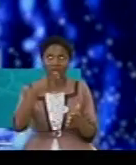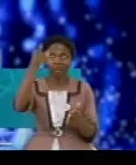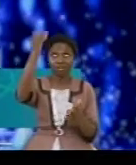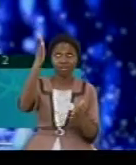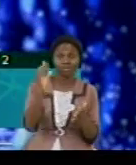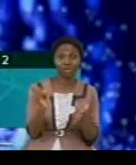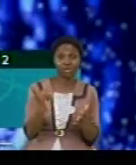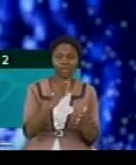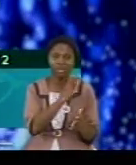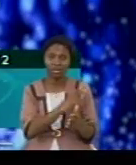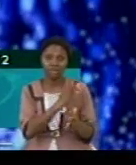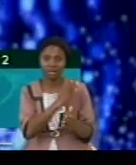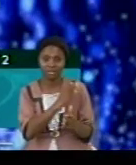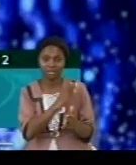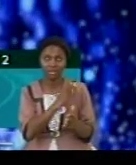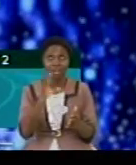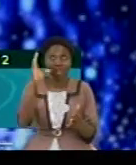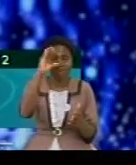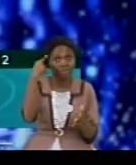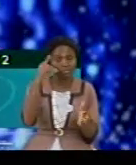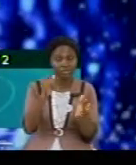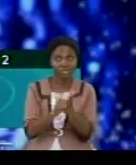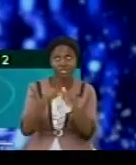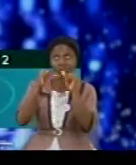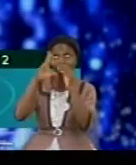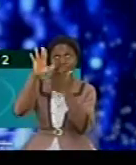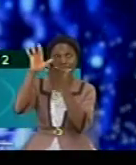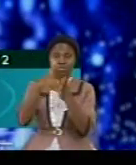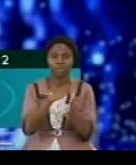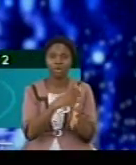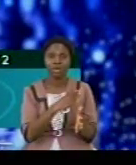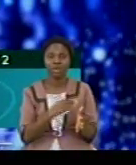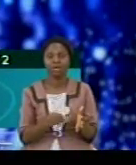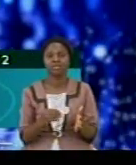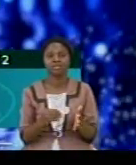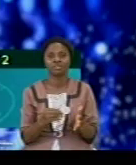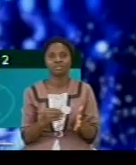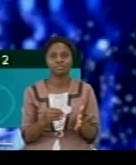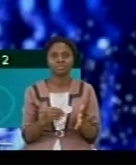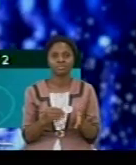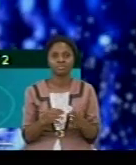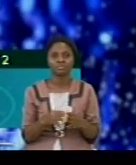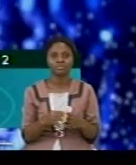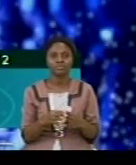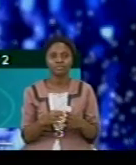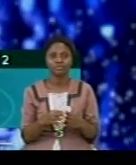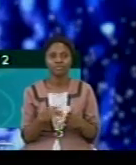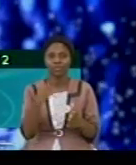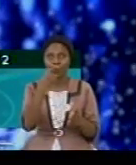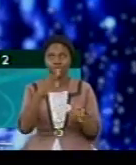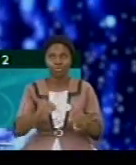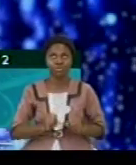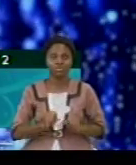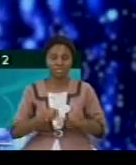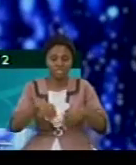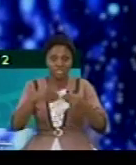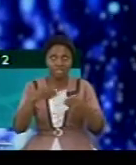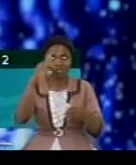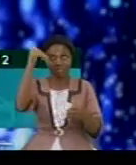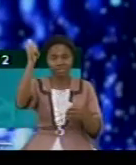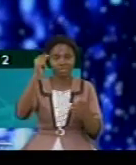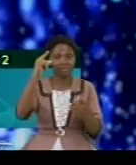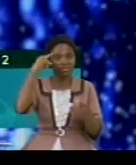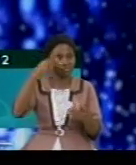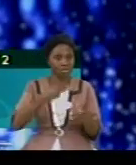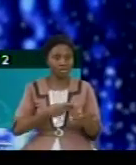hope and the glorious appearing of the great God and our Savior, Jesus Christ, who gave himself for us, that he might redeem us from